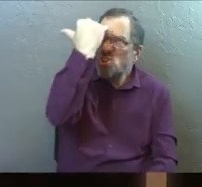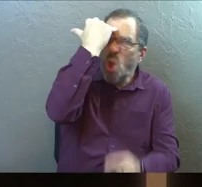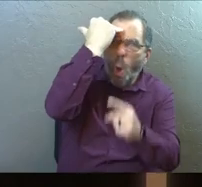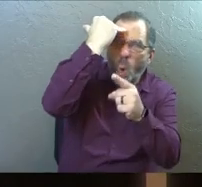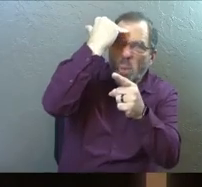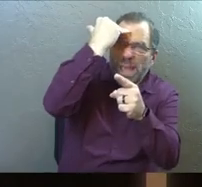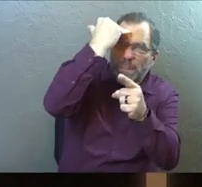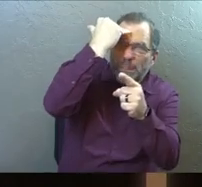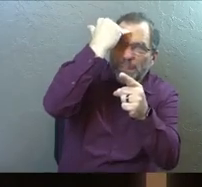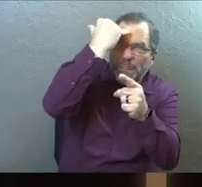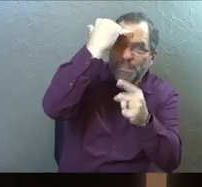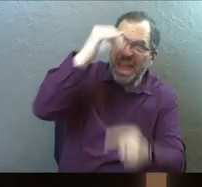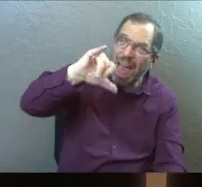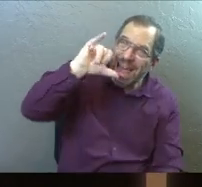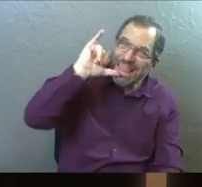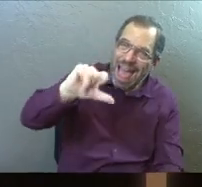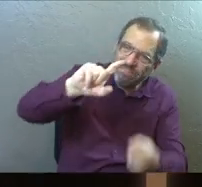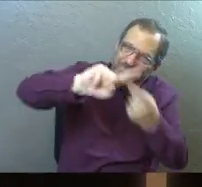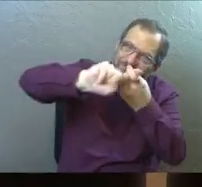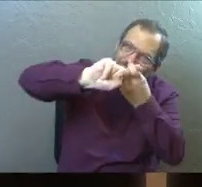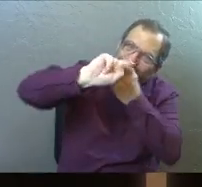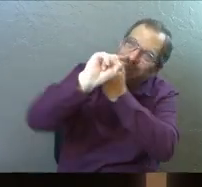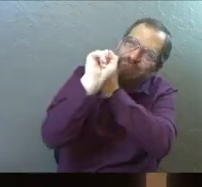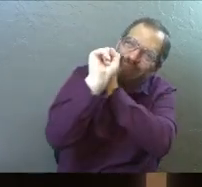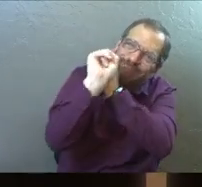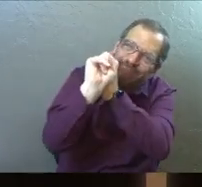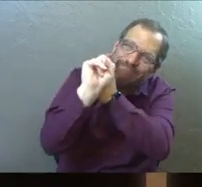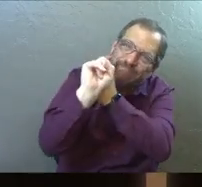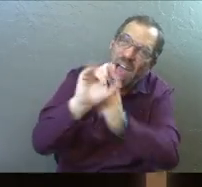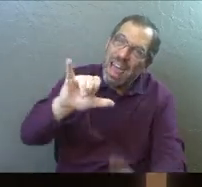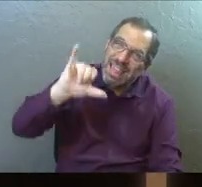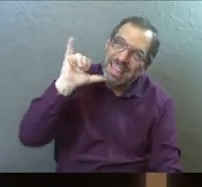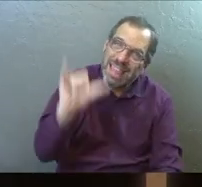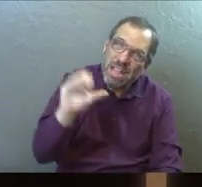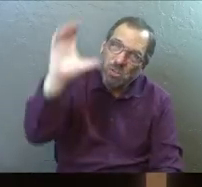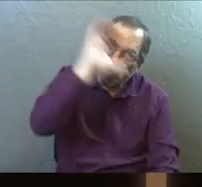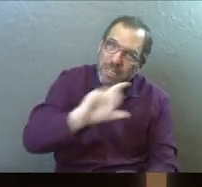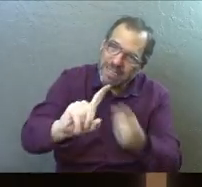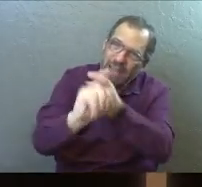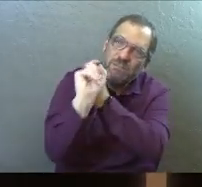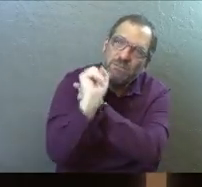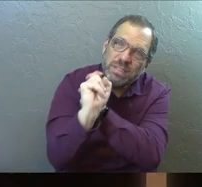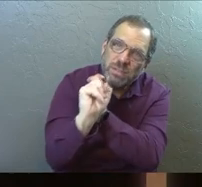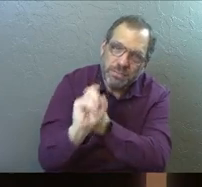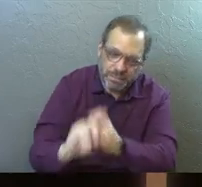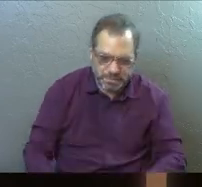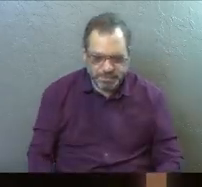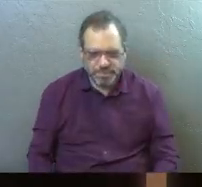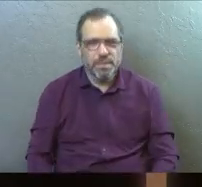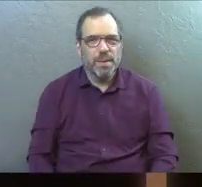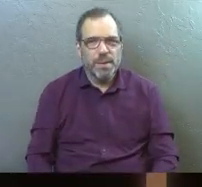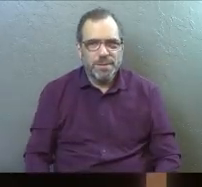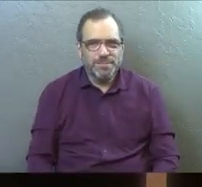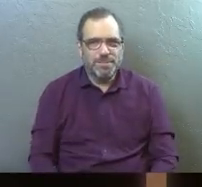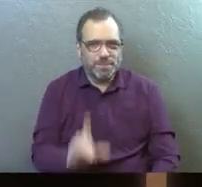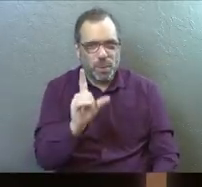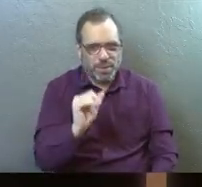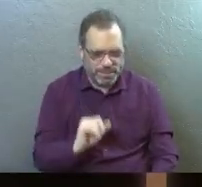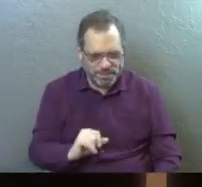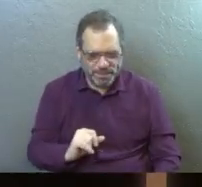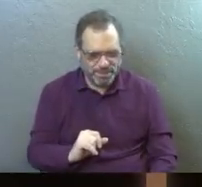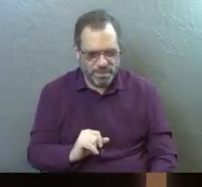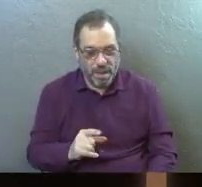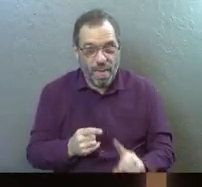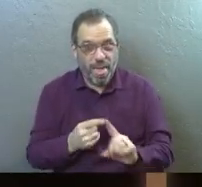him. That's friendship. And that's what we should be pursuing. So another little right turn, because I just want to